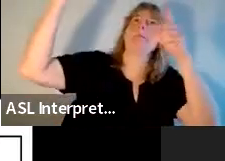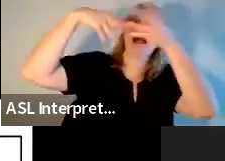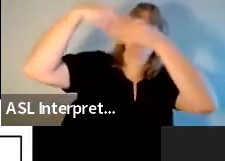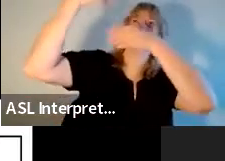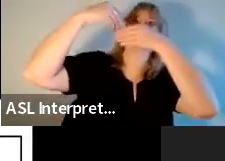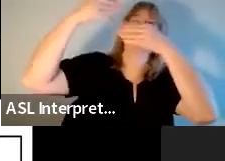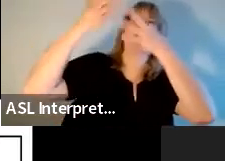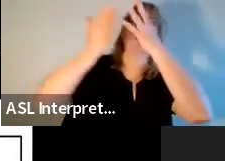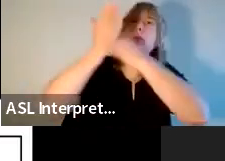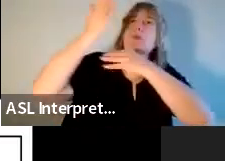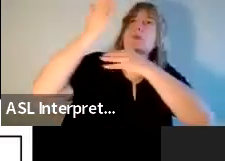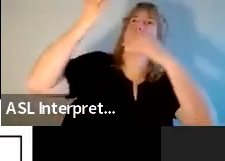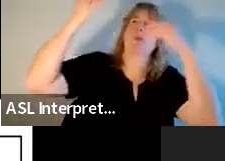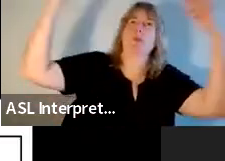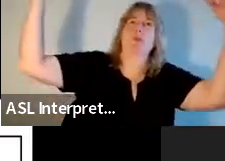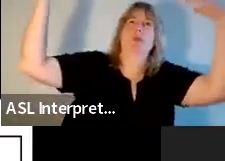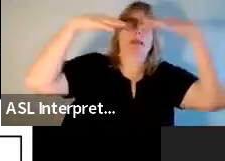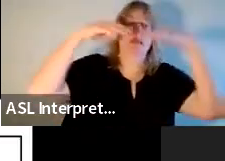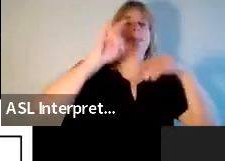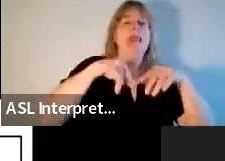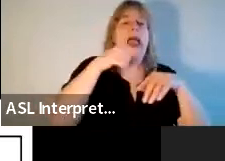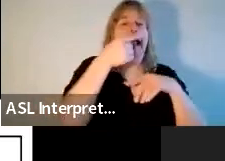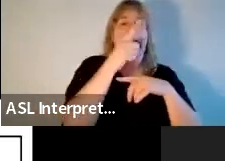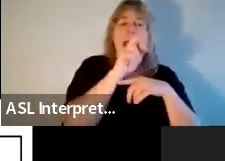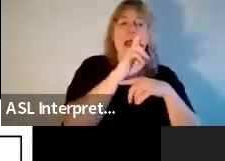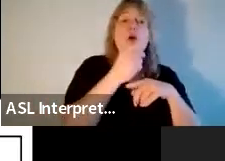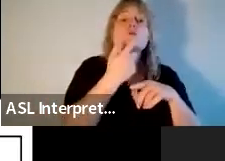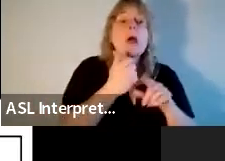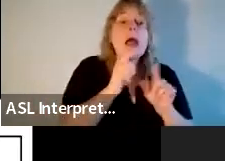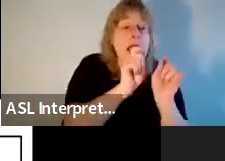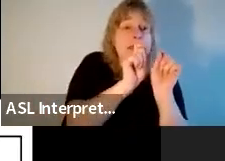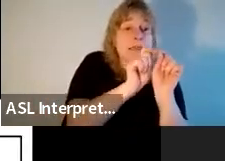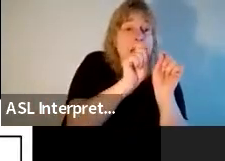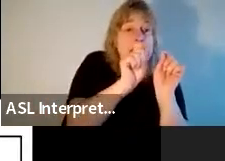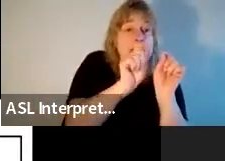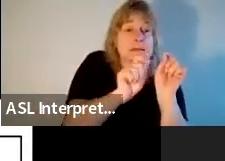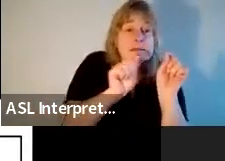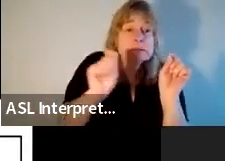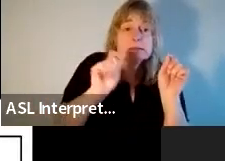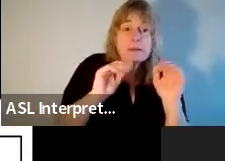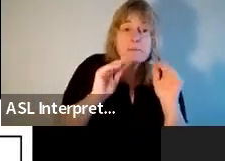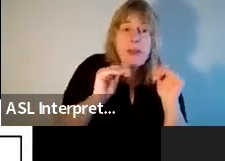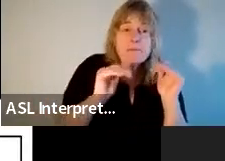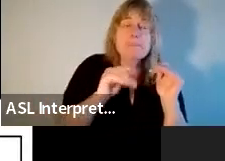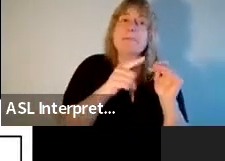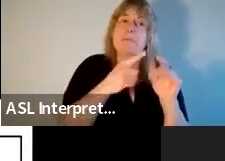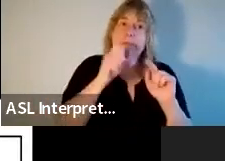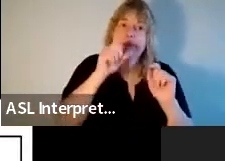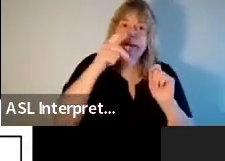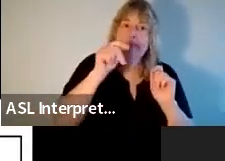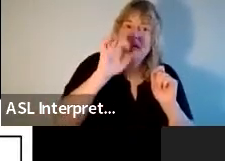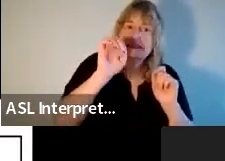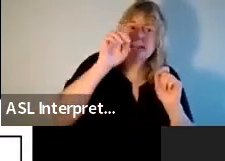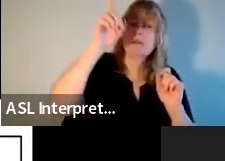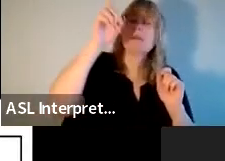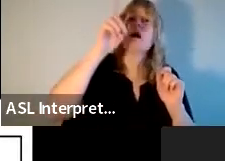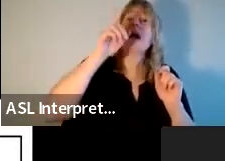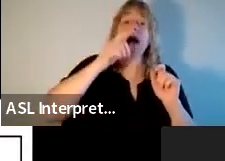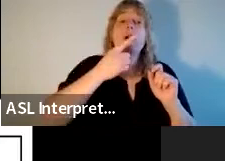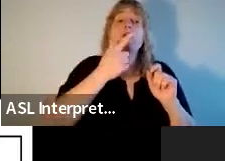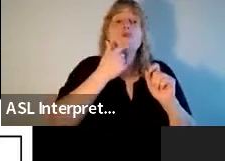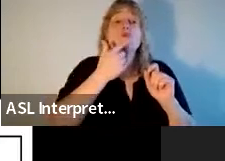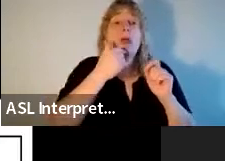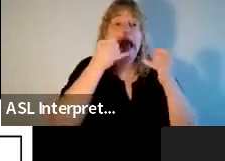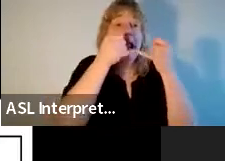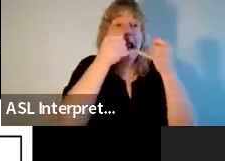that background glare in space, and the black line is what we have from the highest mountaintops on